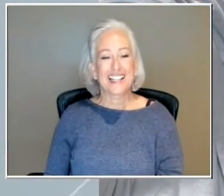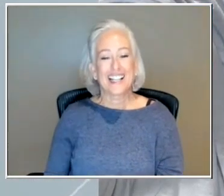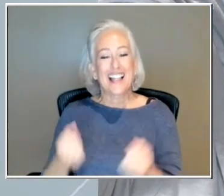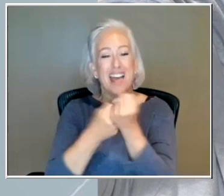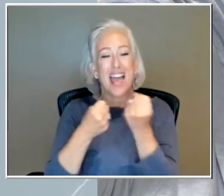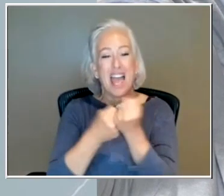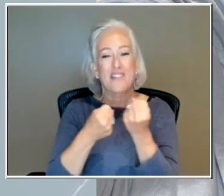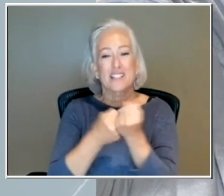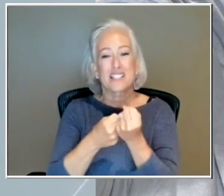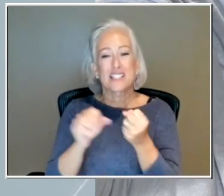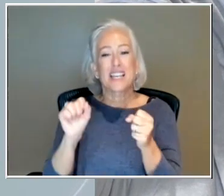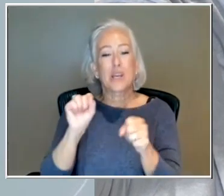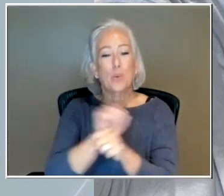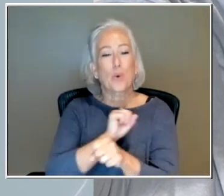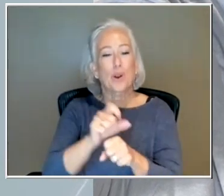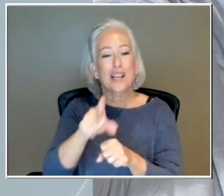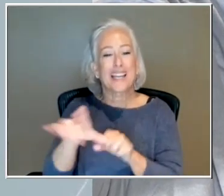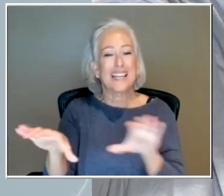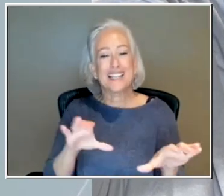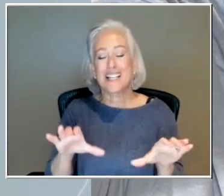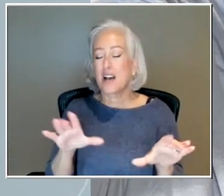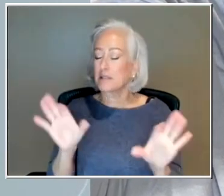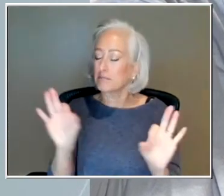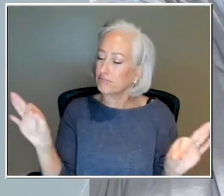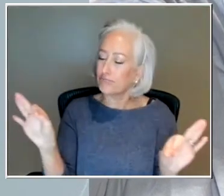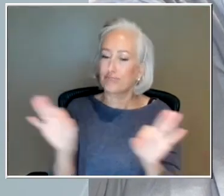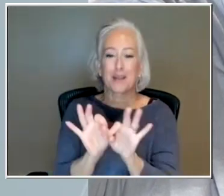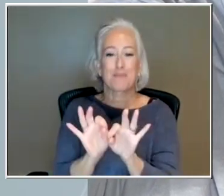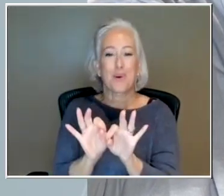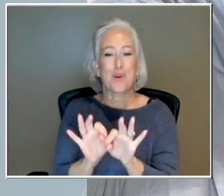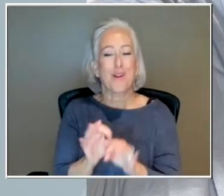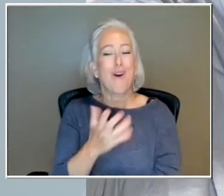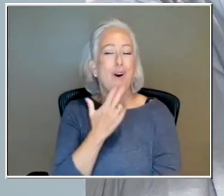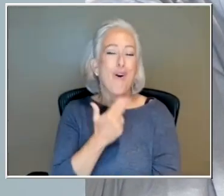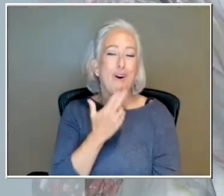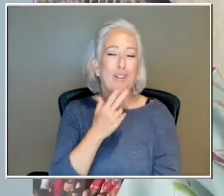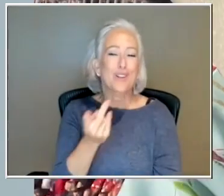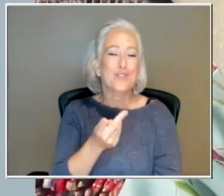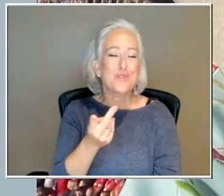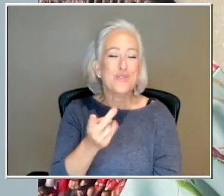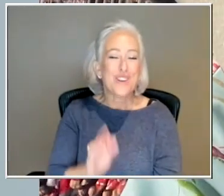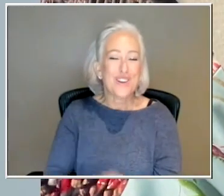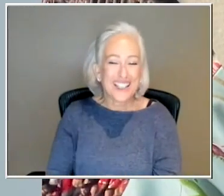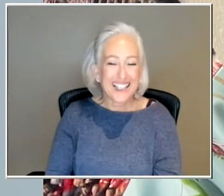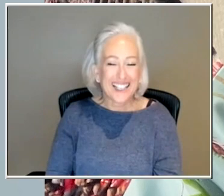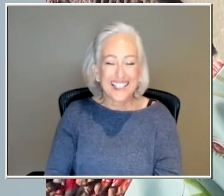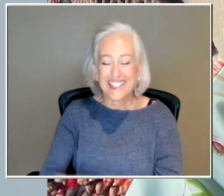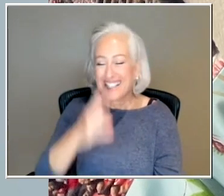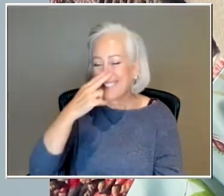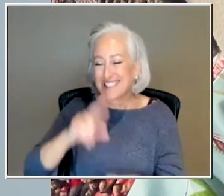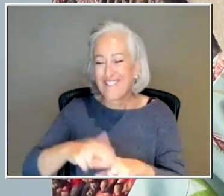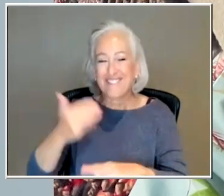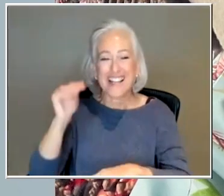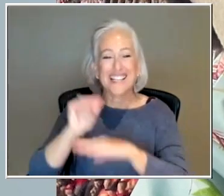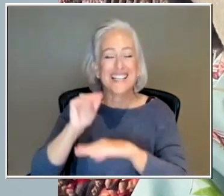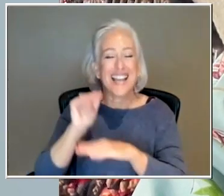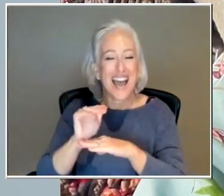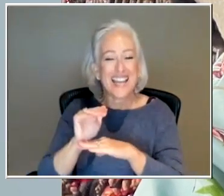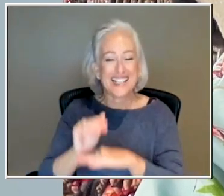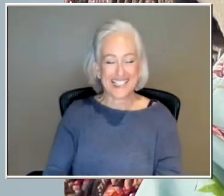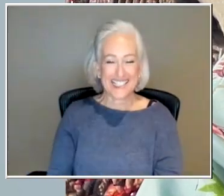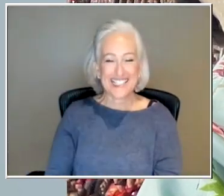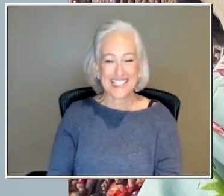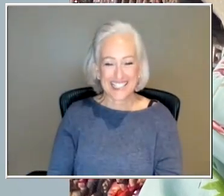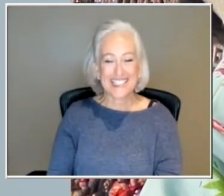that Gary does is singular. I love you guys. And yeah, that was such a fun night. And so, I mean, it was